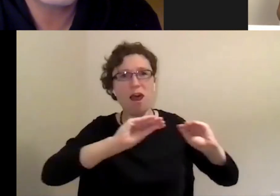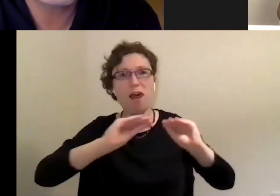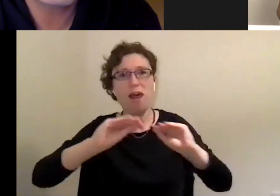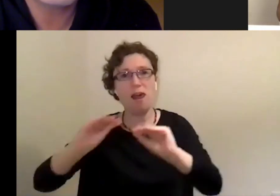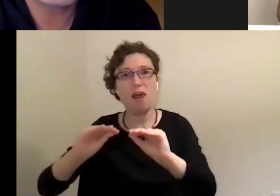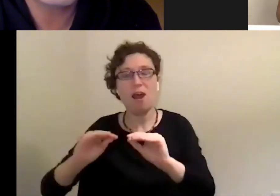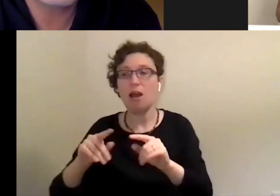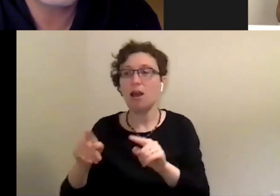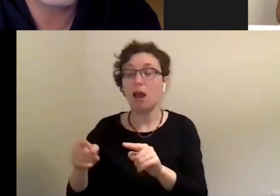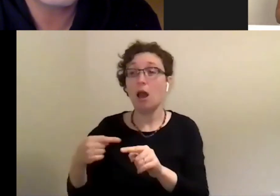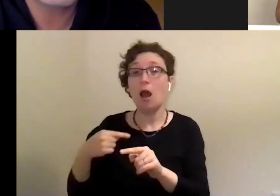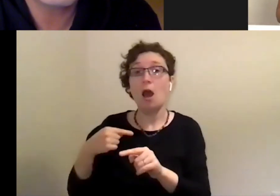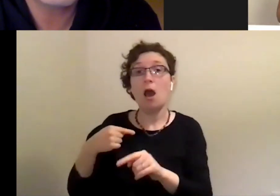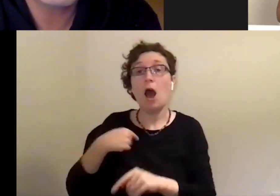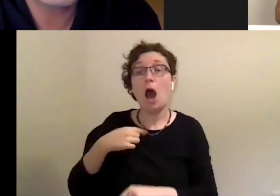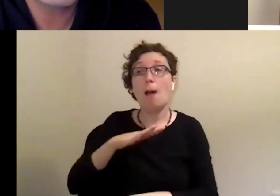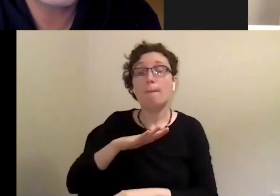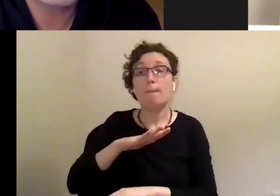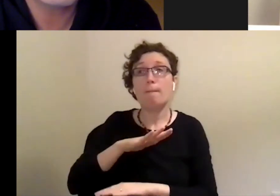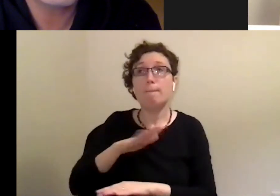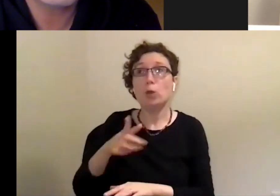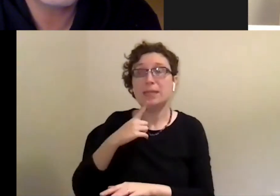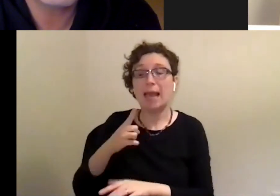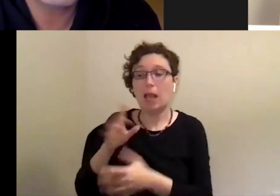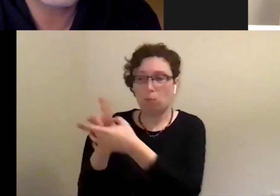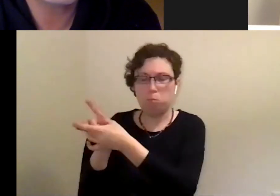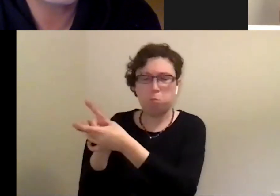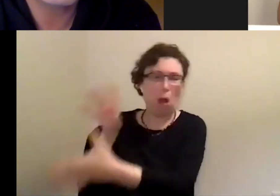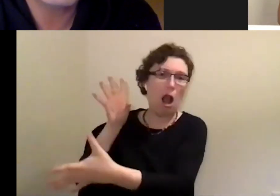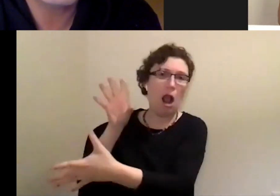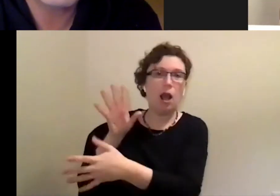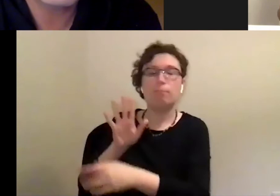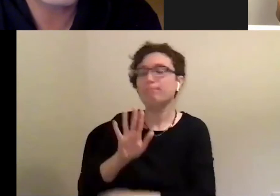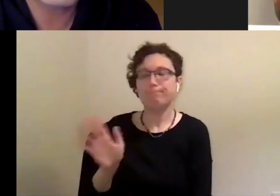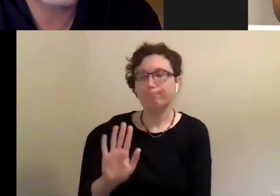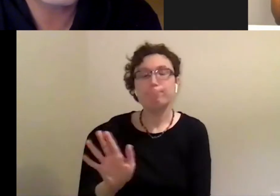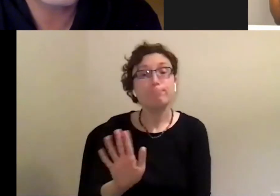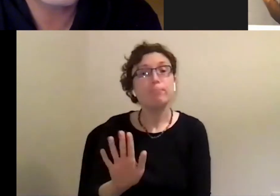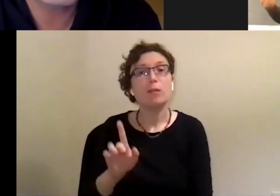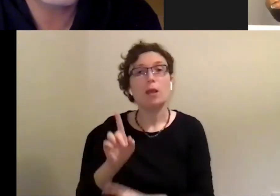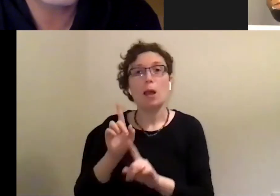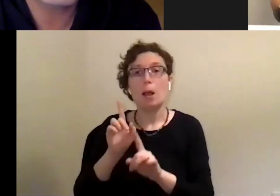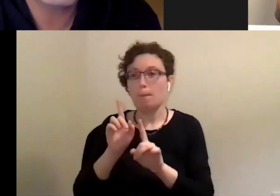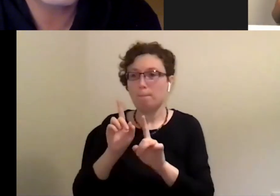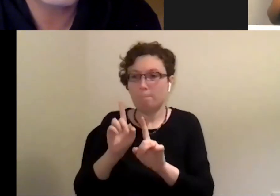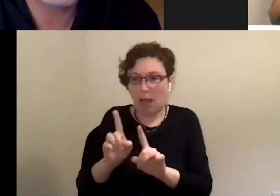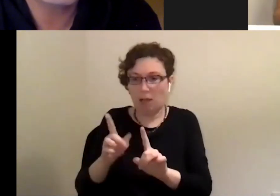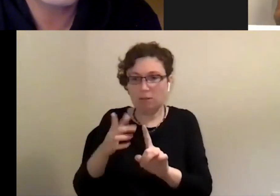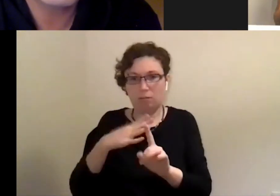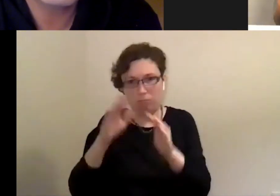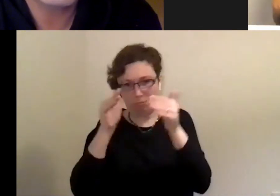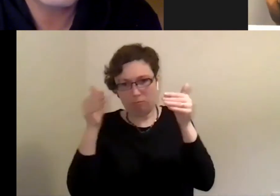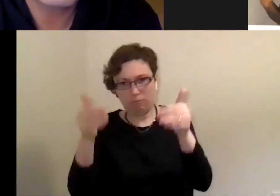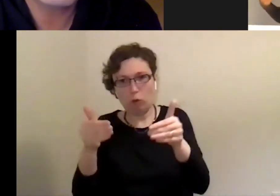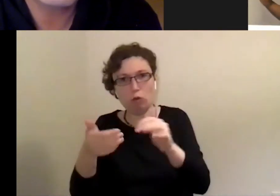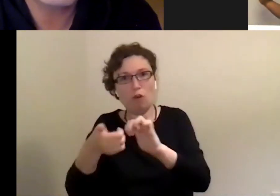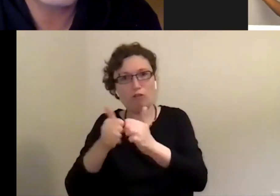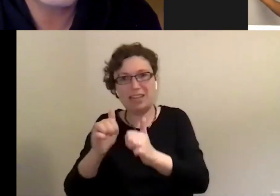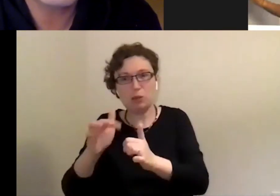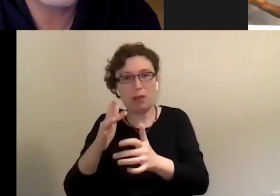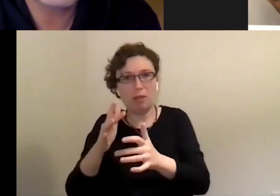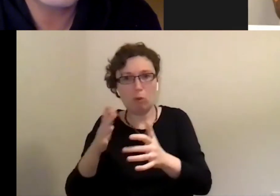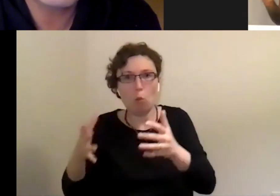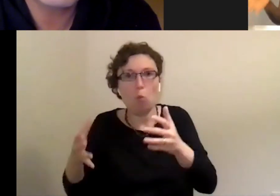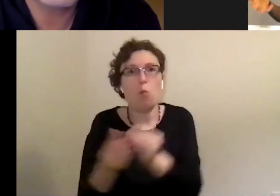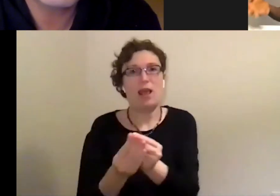just not devoting all of my time to that group of friends that were there for me, because this just shows this is when I've needed you most in my